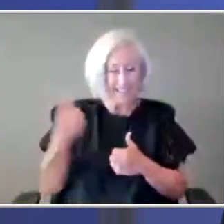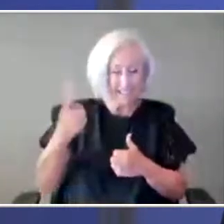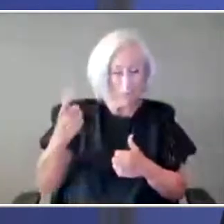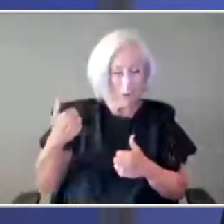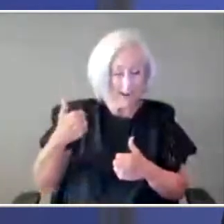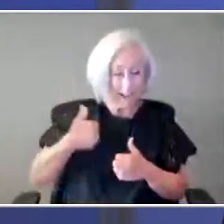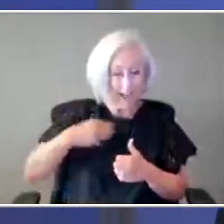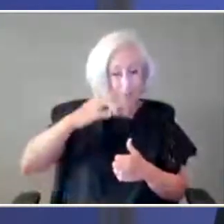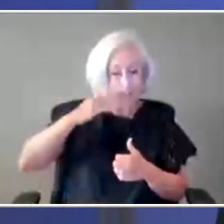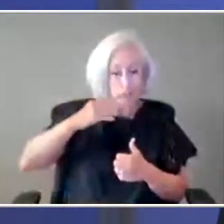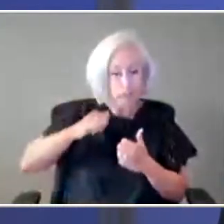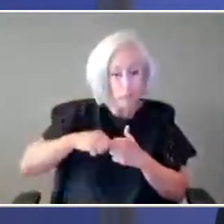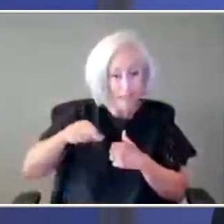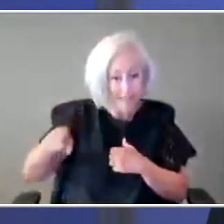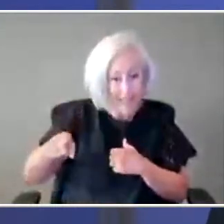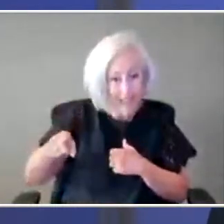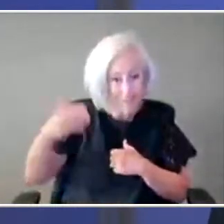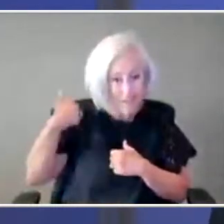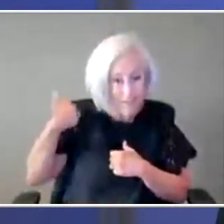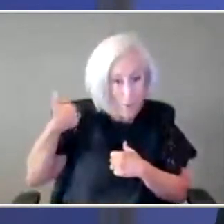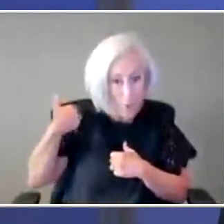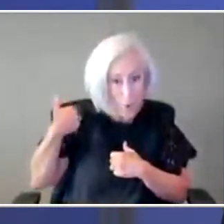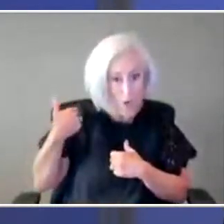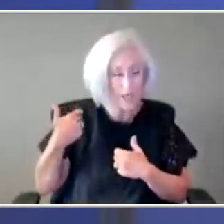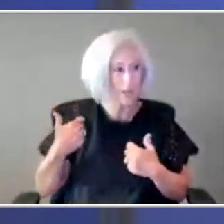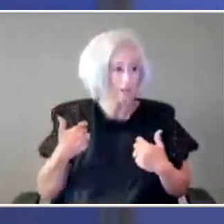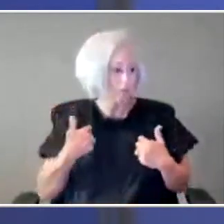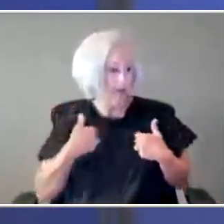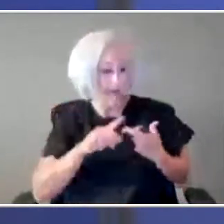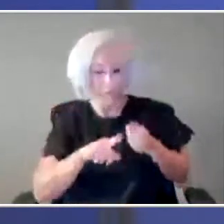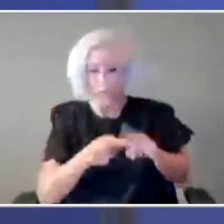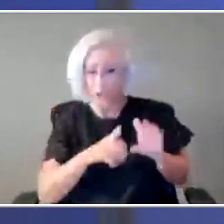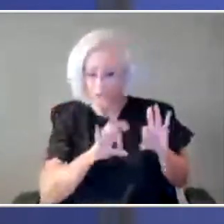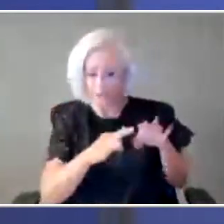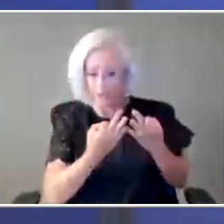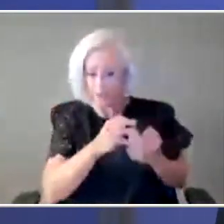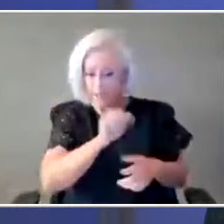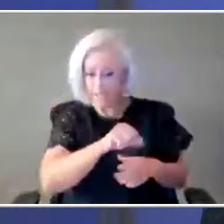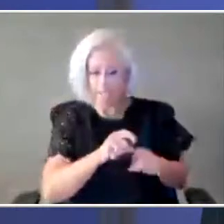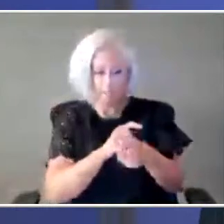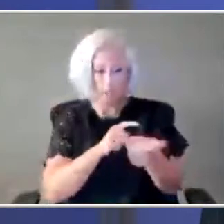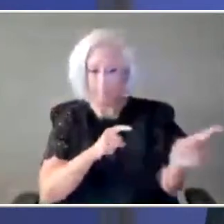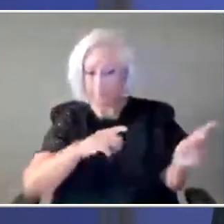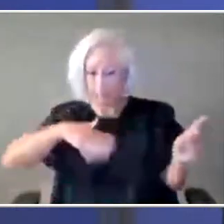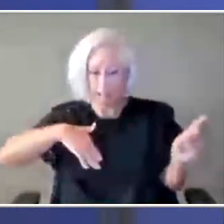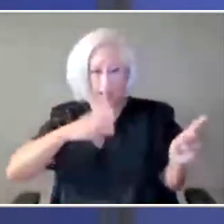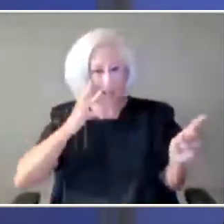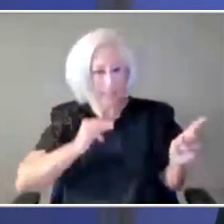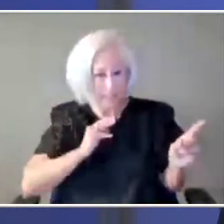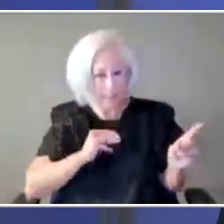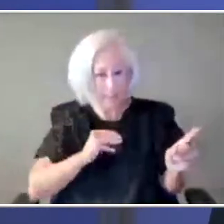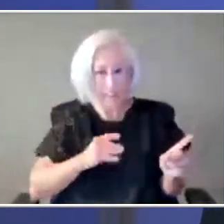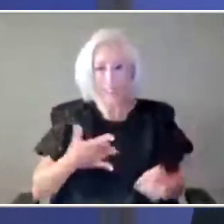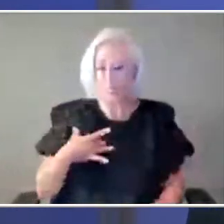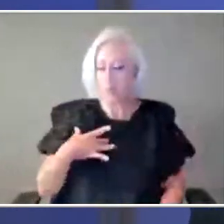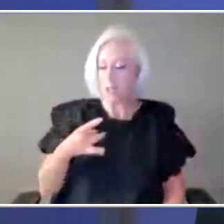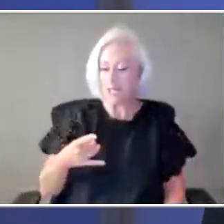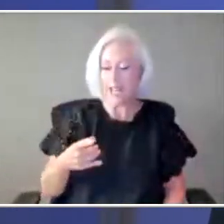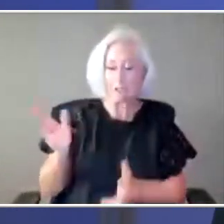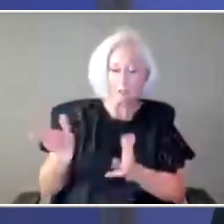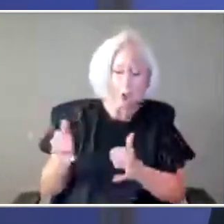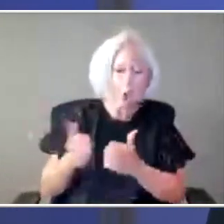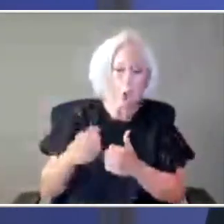friends and family, I had no one who had been through it to talk to me through it and say, hey, you know what, that's normal. Hey, it's okay to feel this way. Hey, it's okay to, and